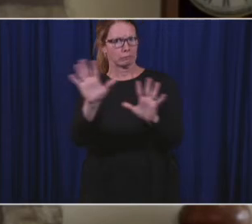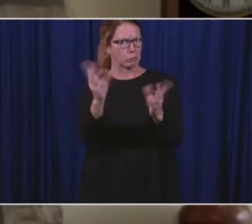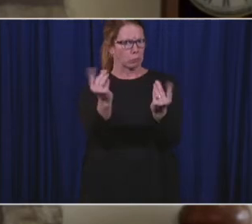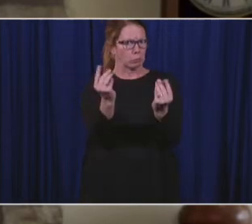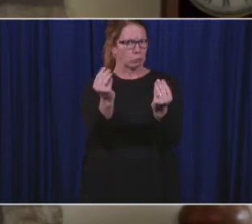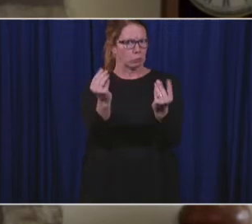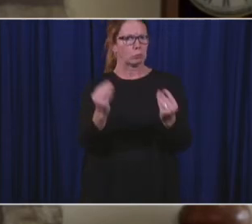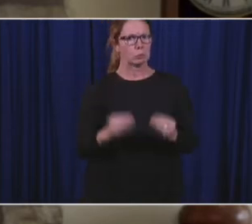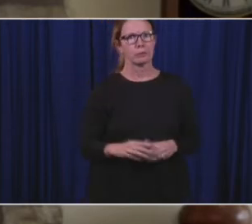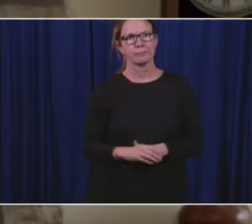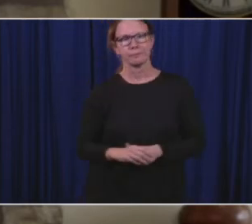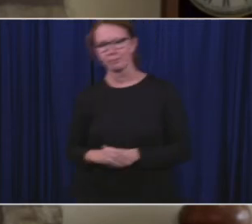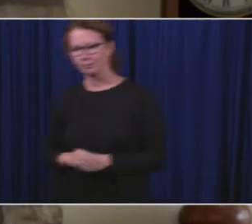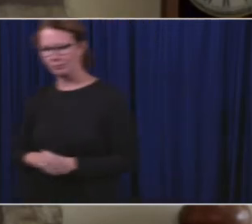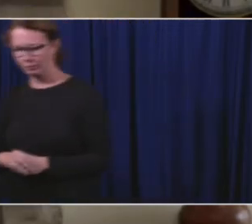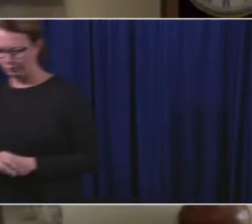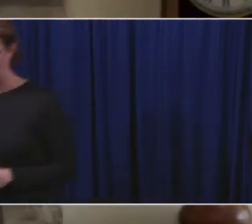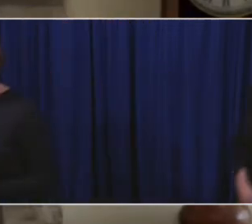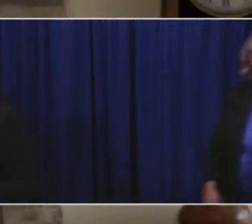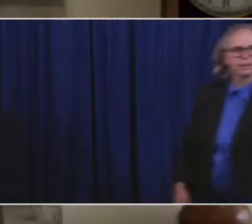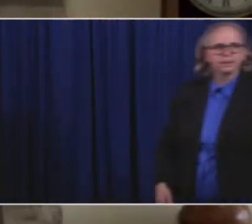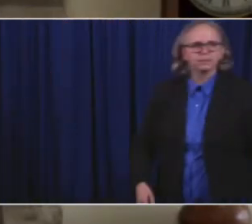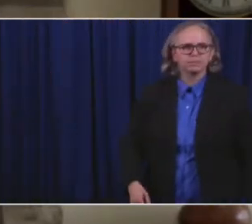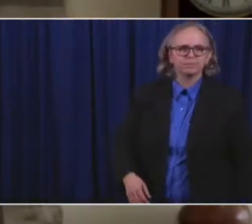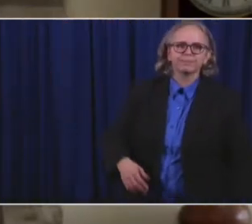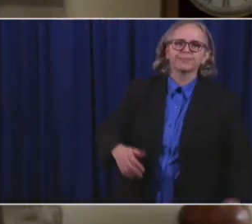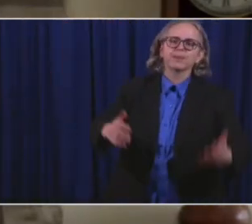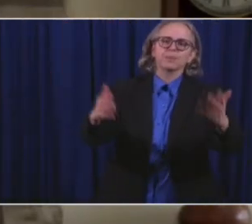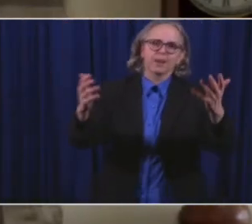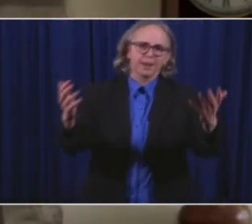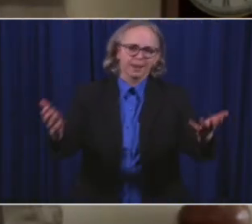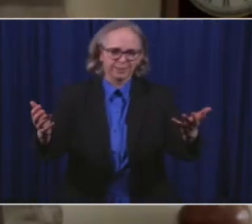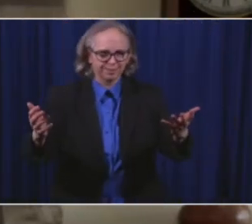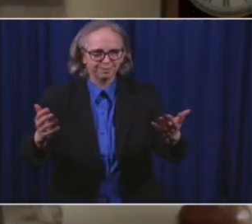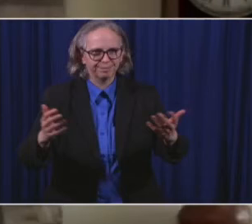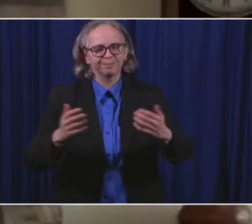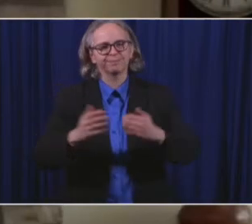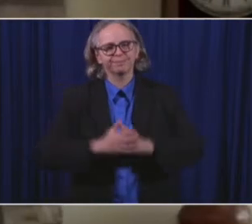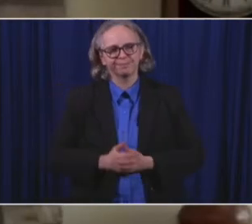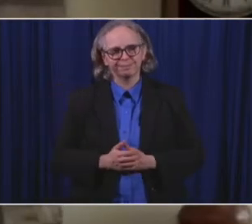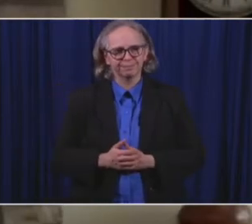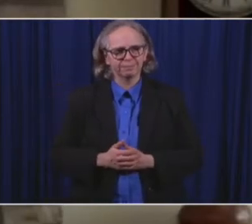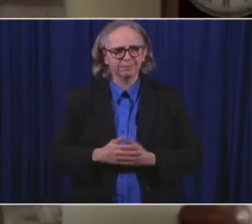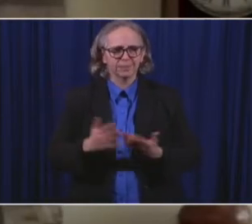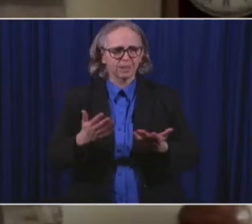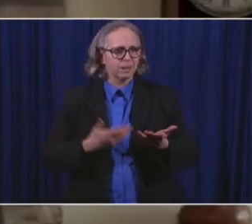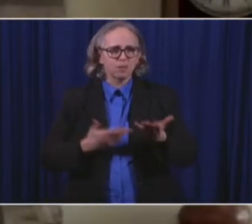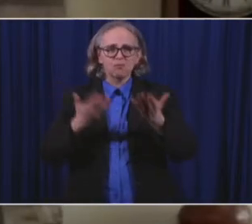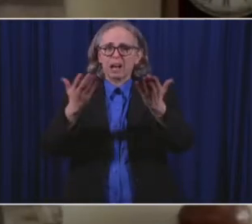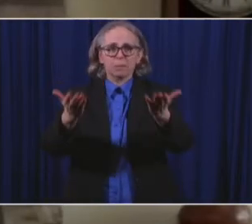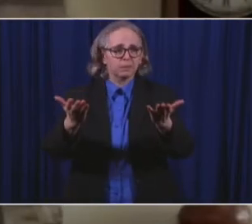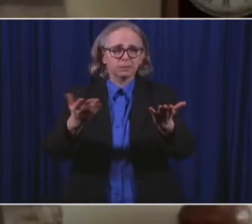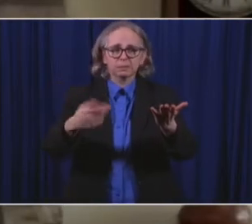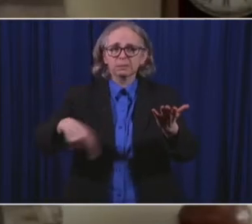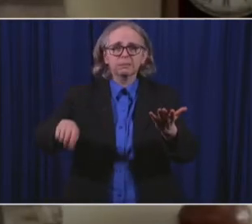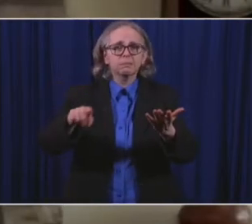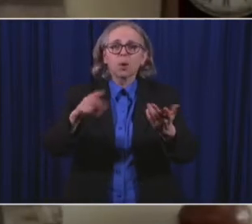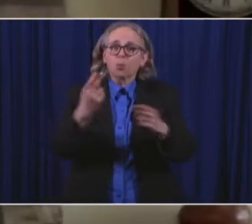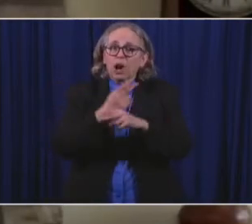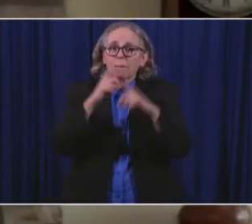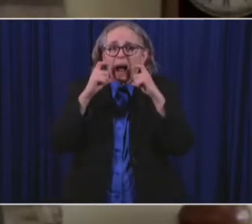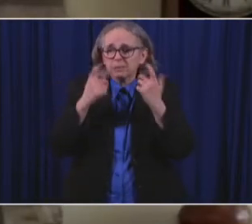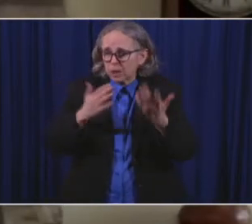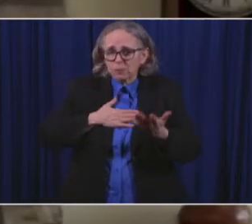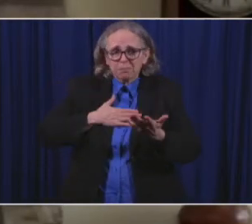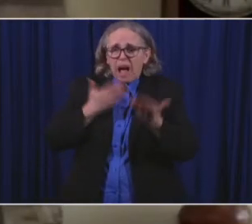disease? Well, our recommendation has always been the same. That's everyone wear a mask. If people are inside, they need to wear